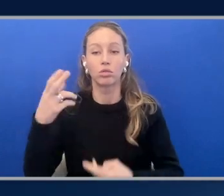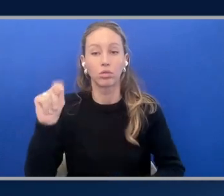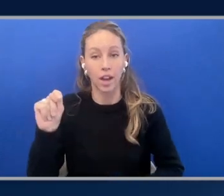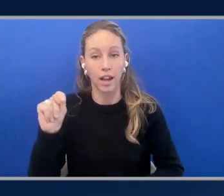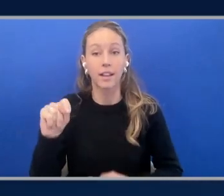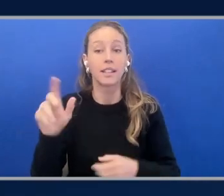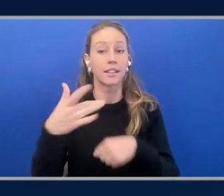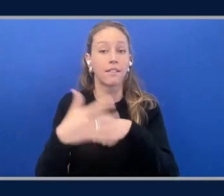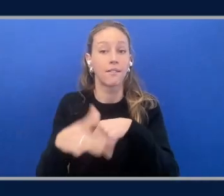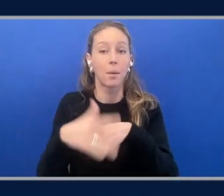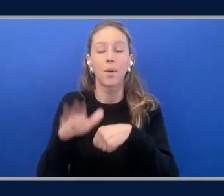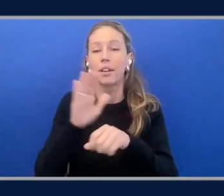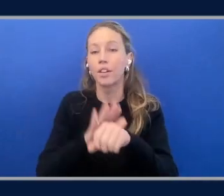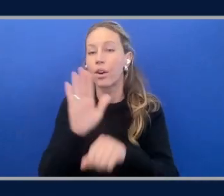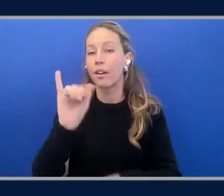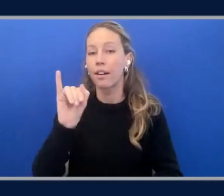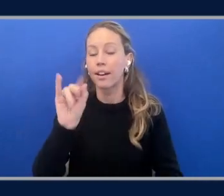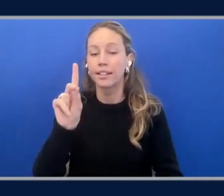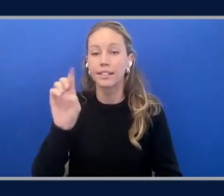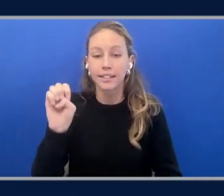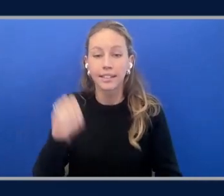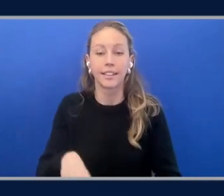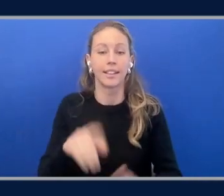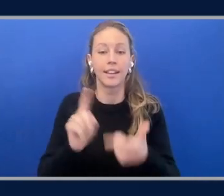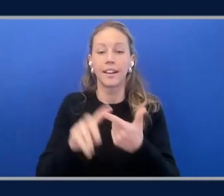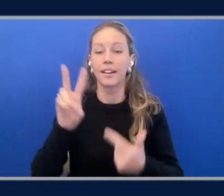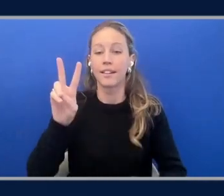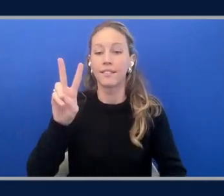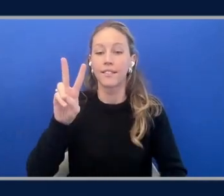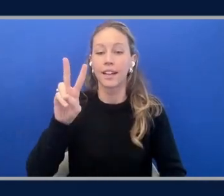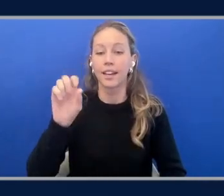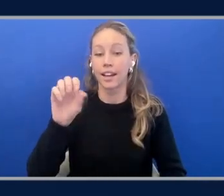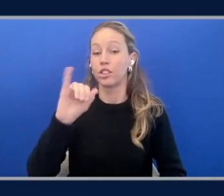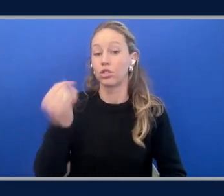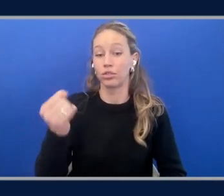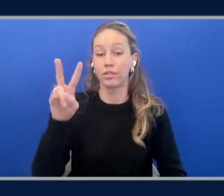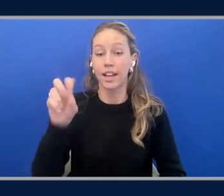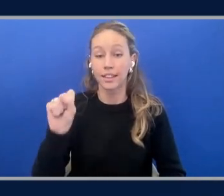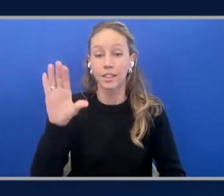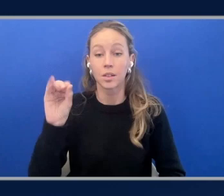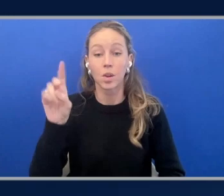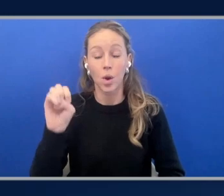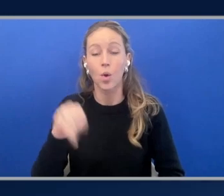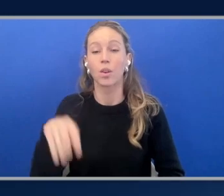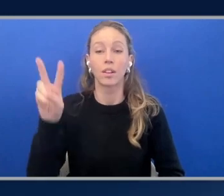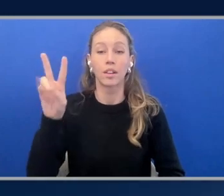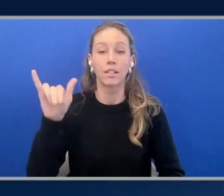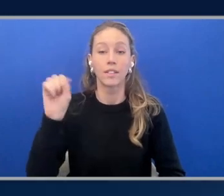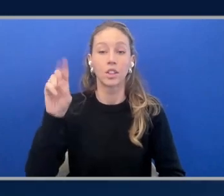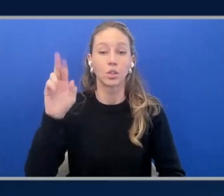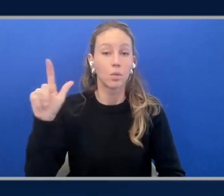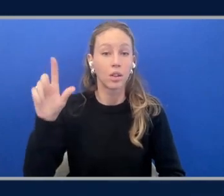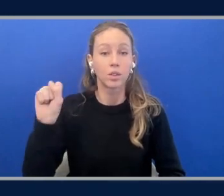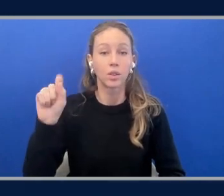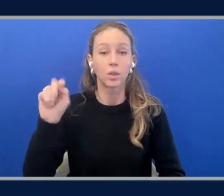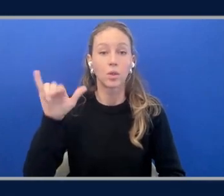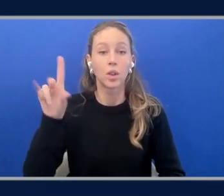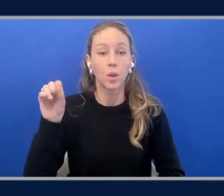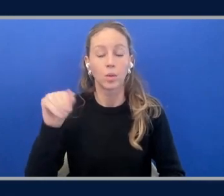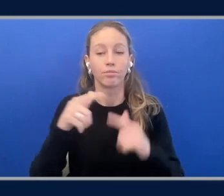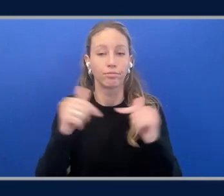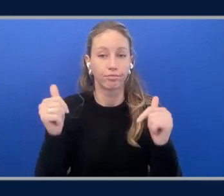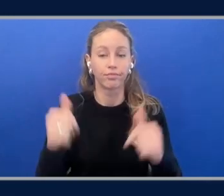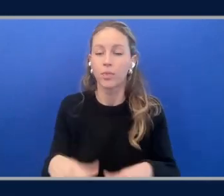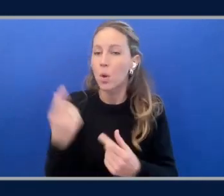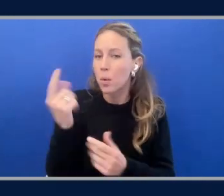your IDEs, IntelliJ, VS Code, Visual Studio, and whatnot. Got it. So what's special about Poolside, and what do